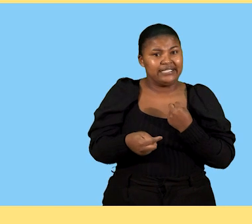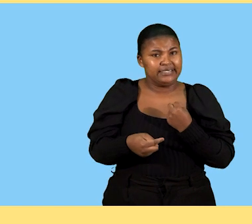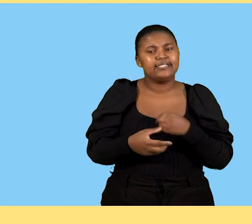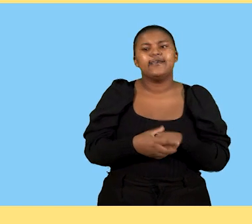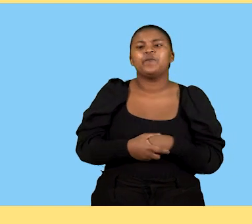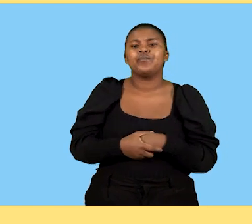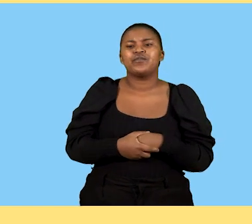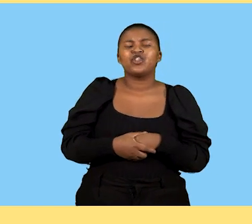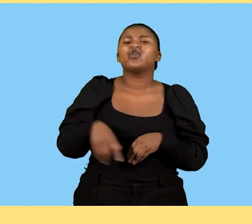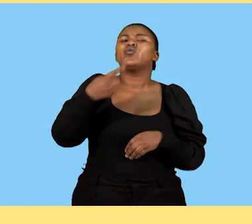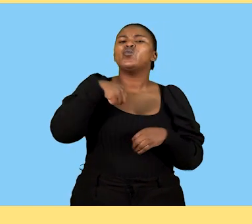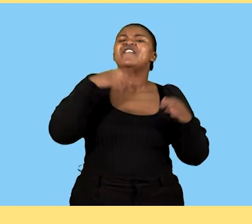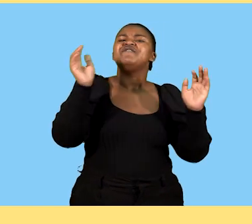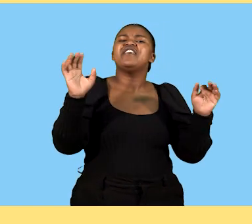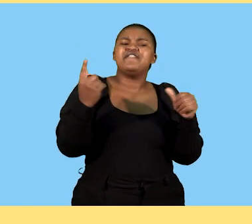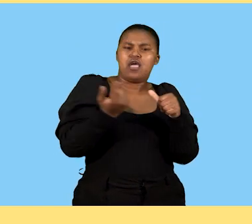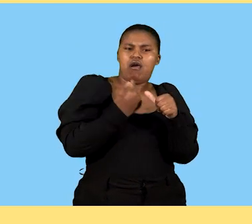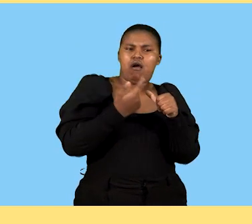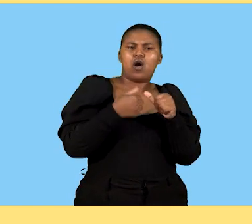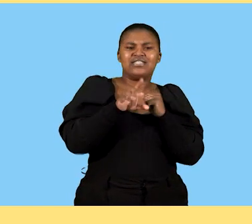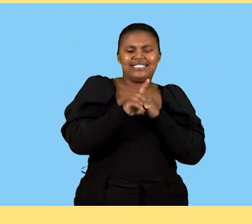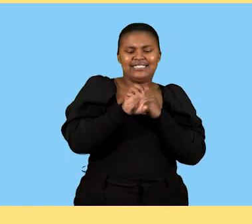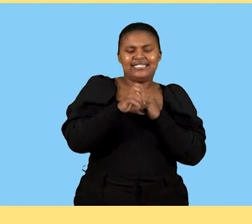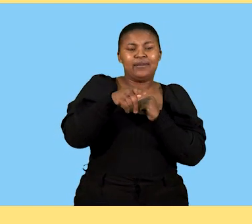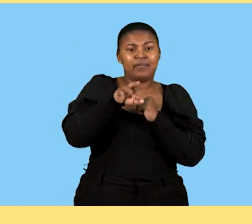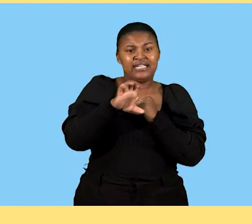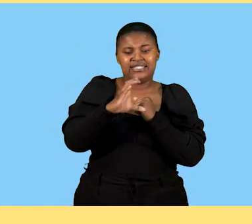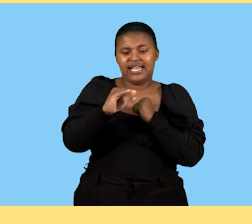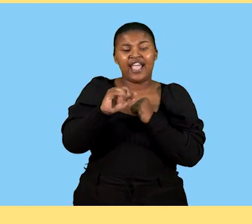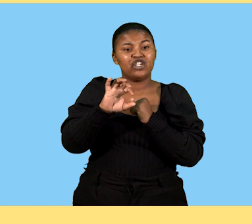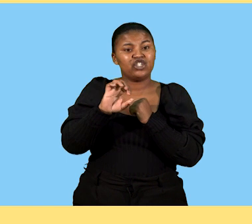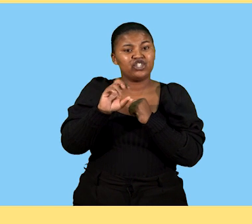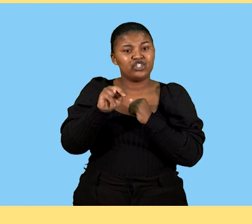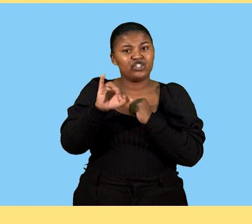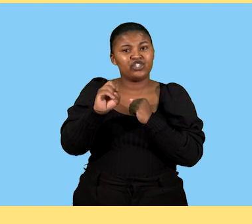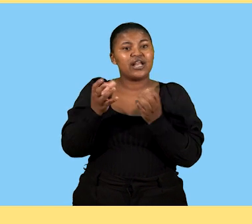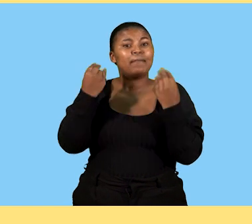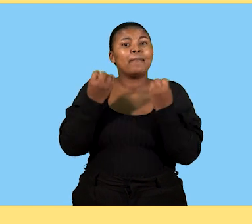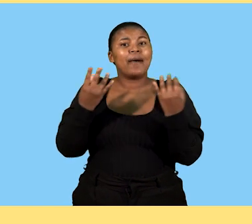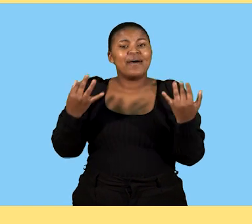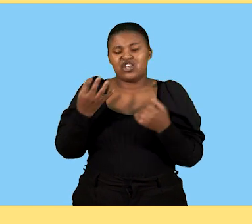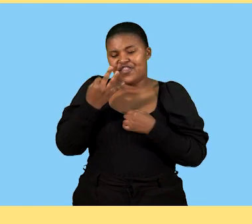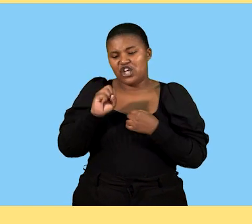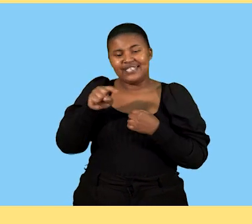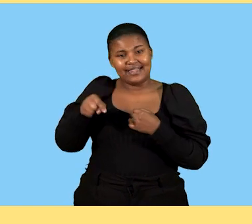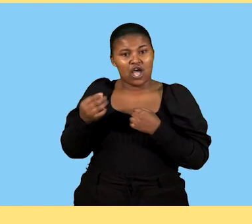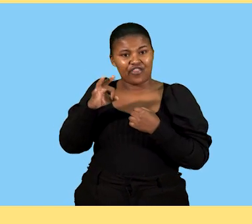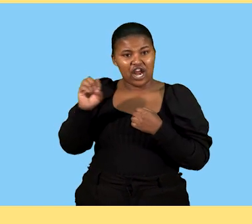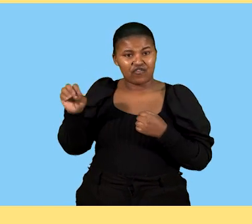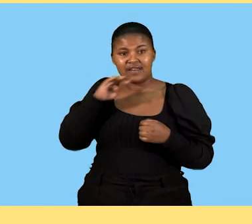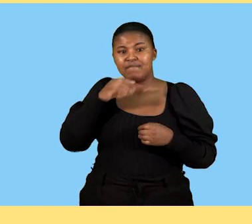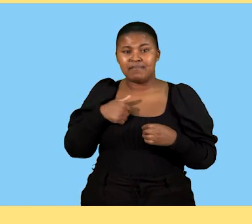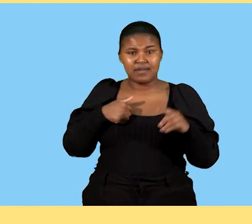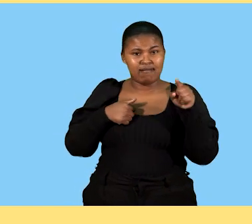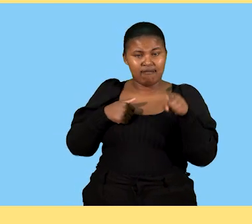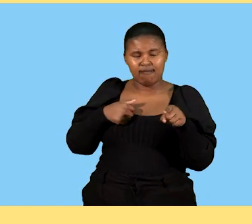120,000. We have calculated depreciation, and the depreciation was 30,300. So I come